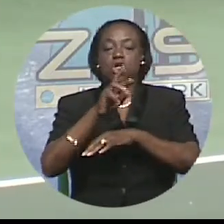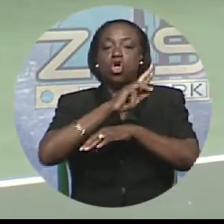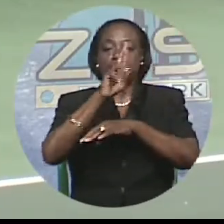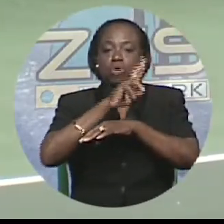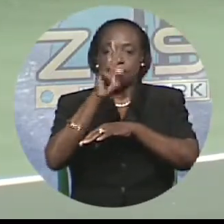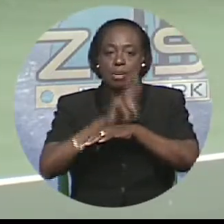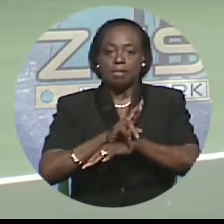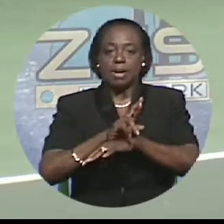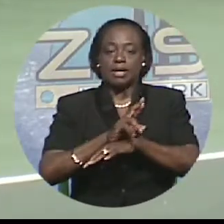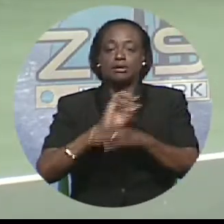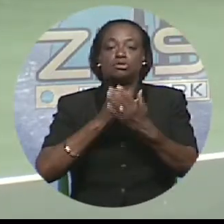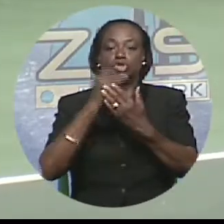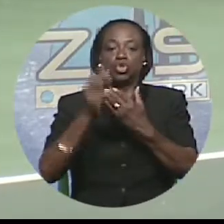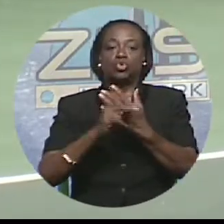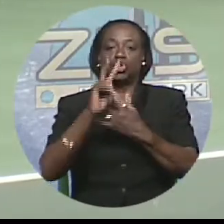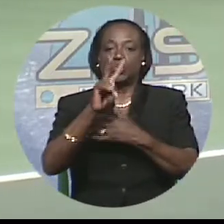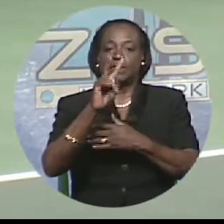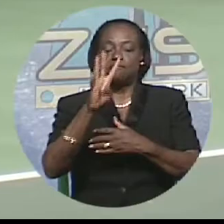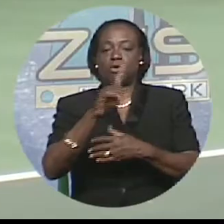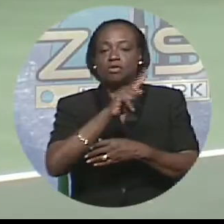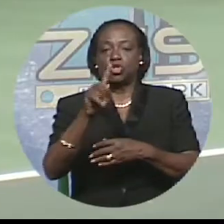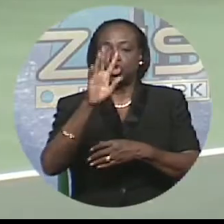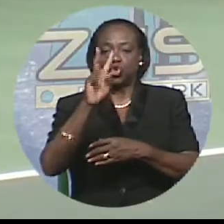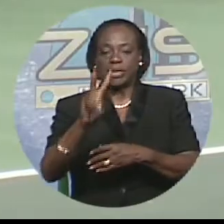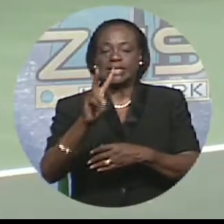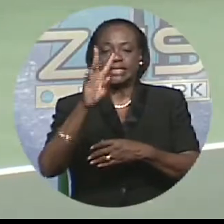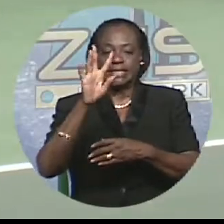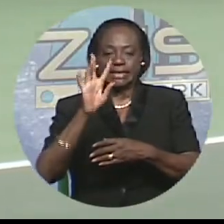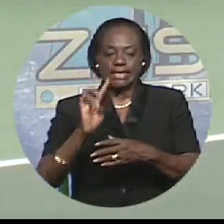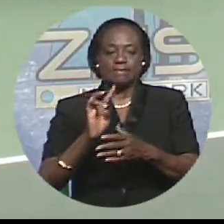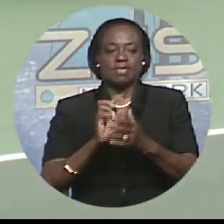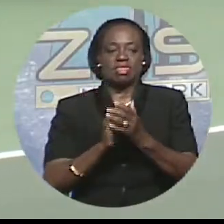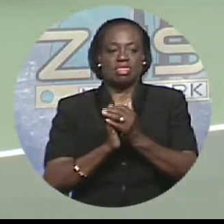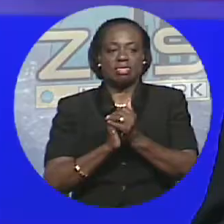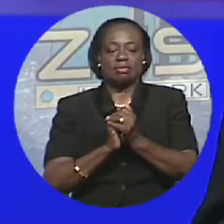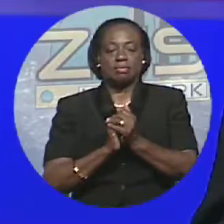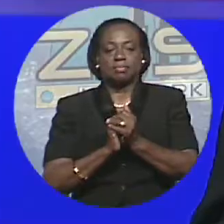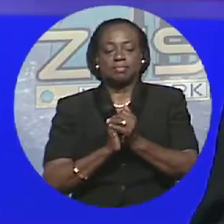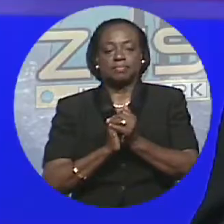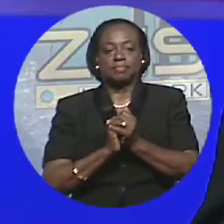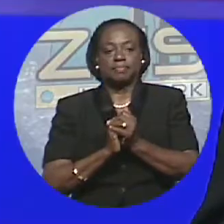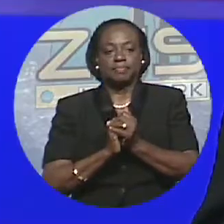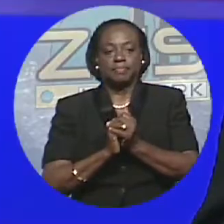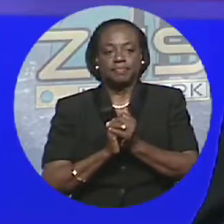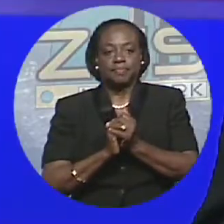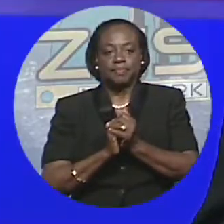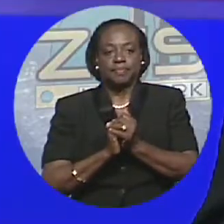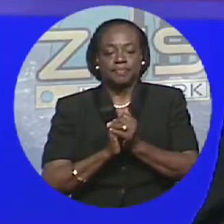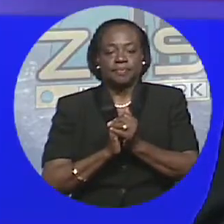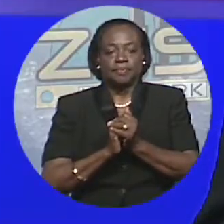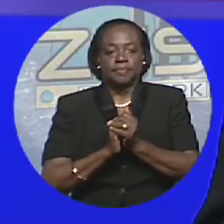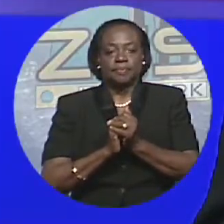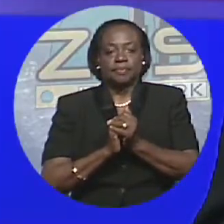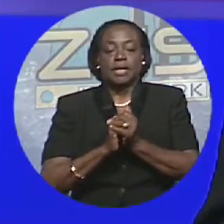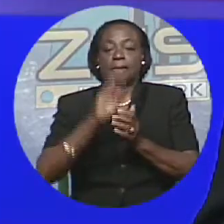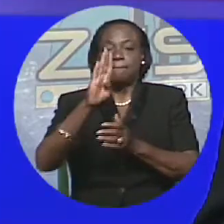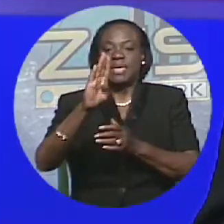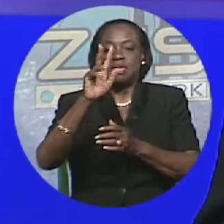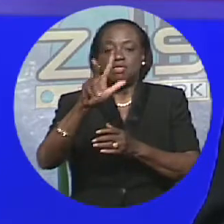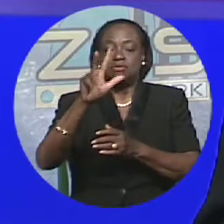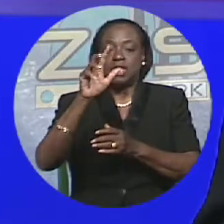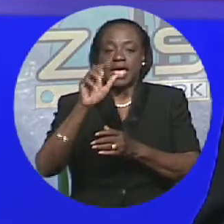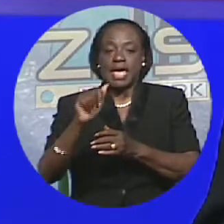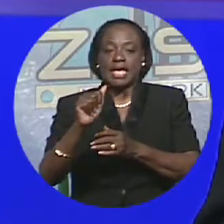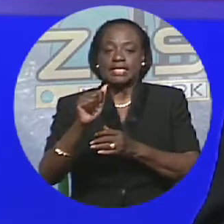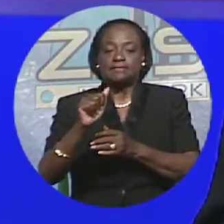27th. That's when play will take place. Kelsey Johnson, ZNS Total Sports. Thanks a lot, Kelsey. Well, the B3A staged its